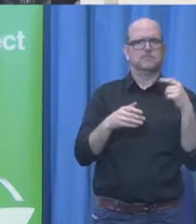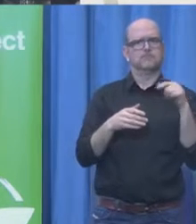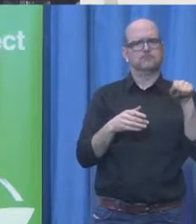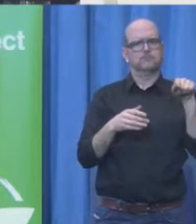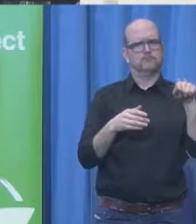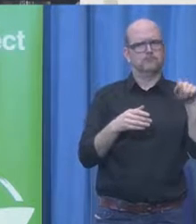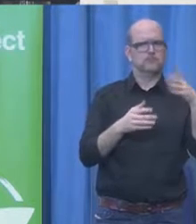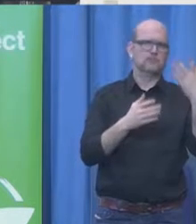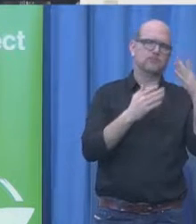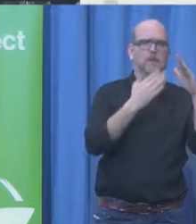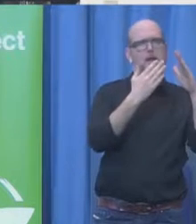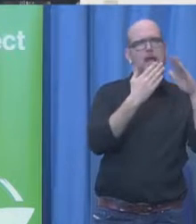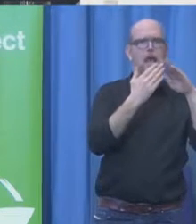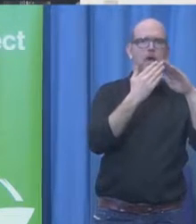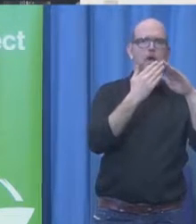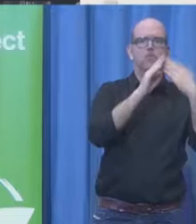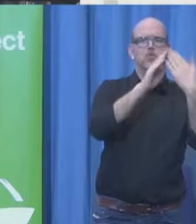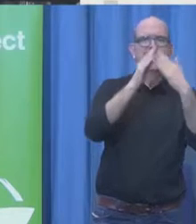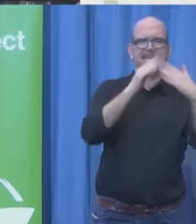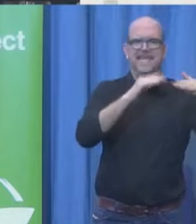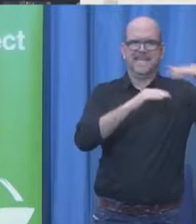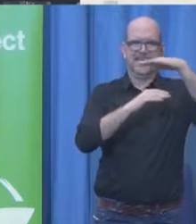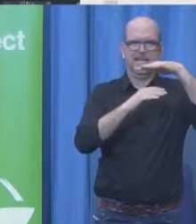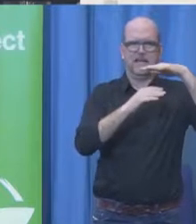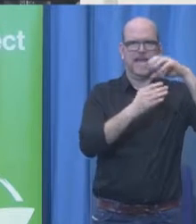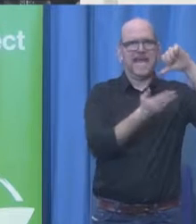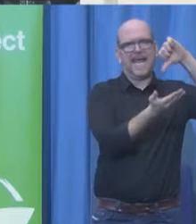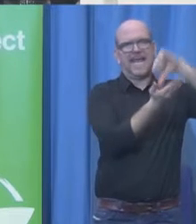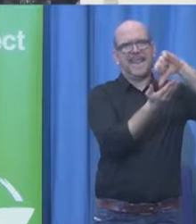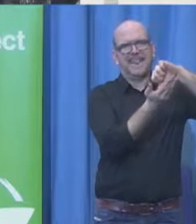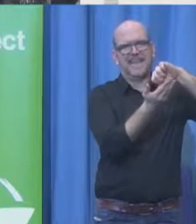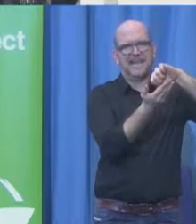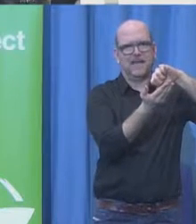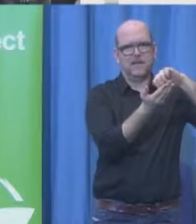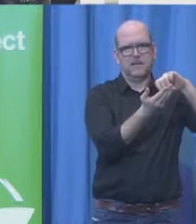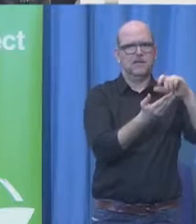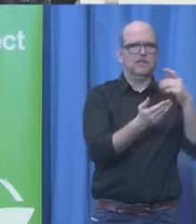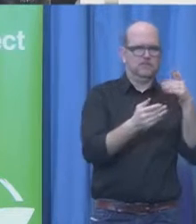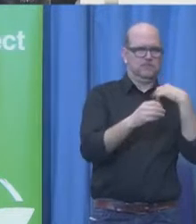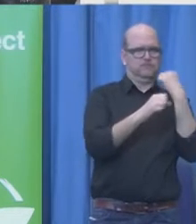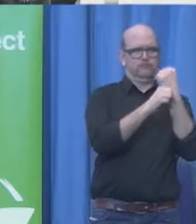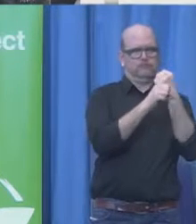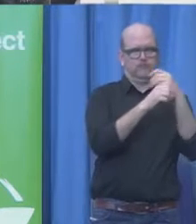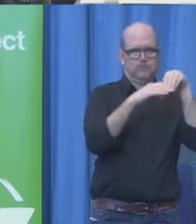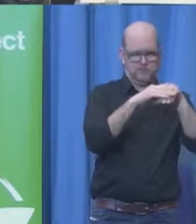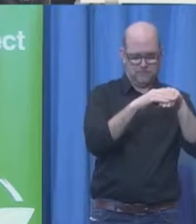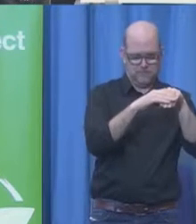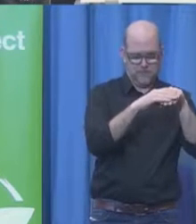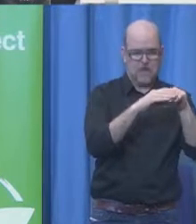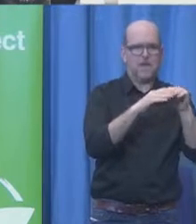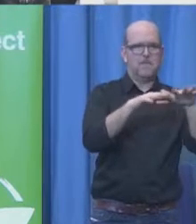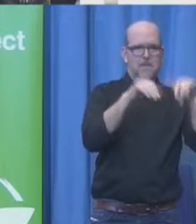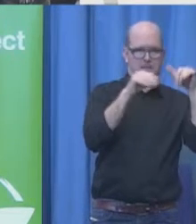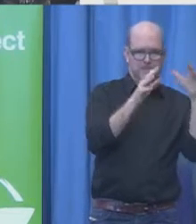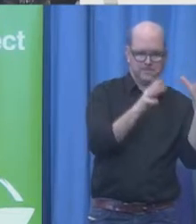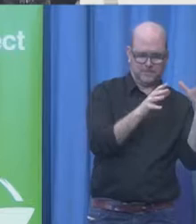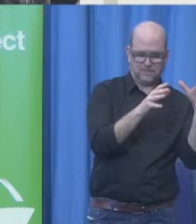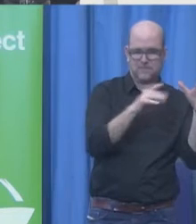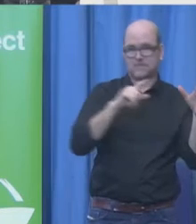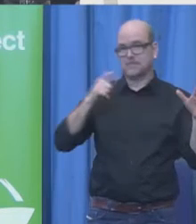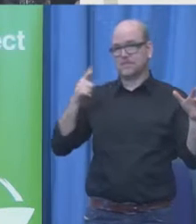constituency format. So effectively, various political parties will run more than one candidate because the seats are